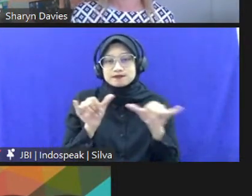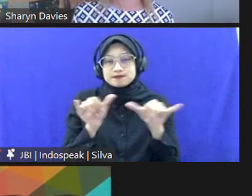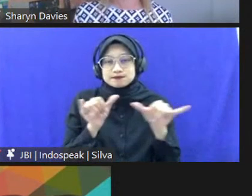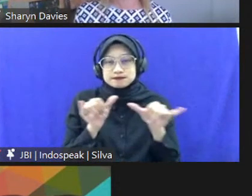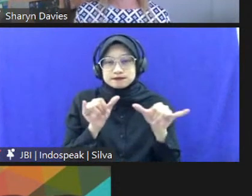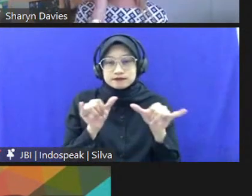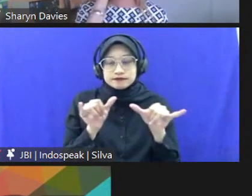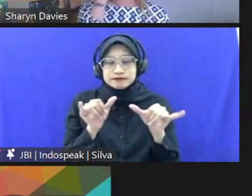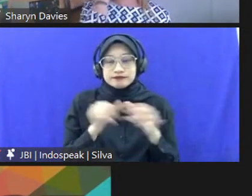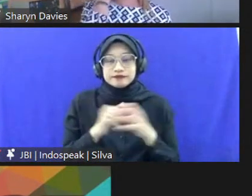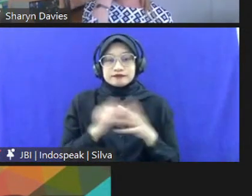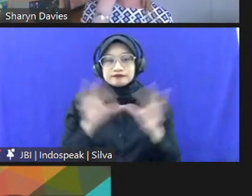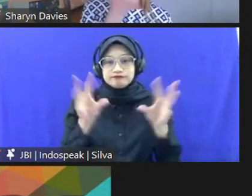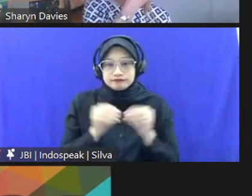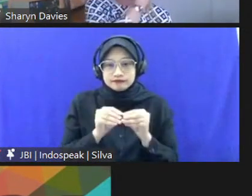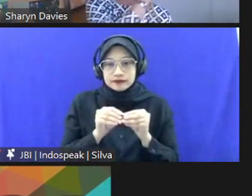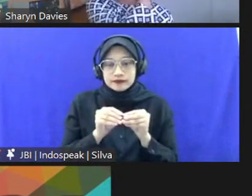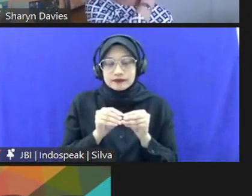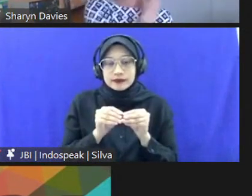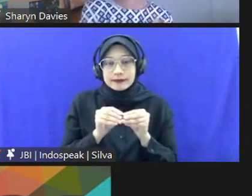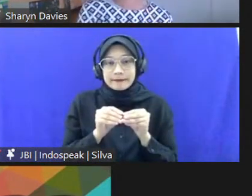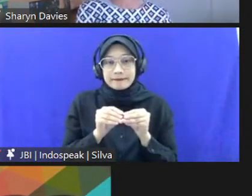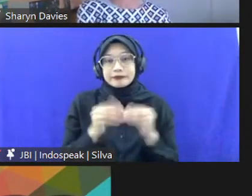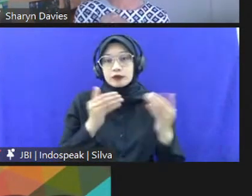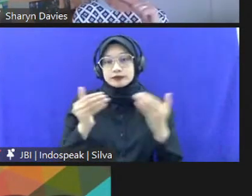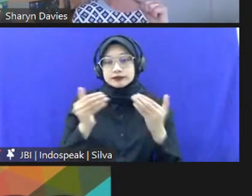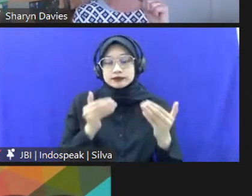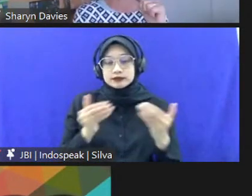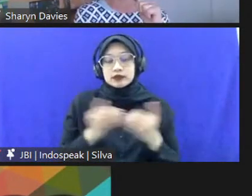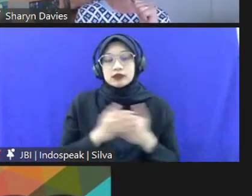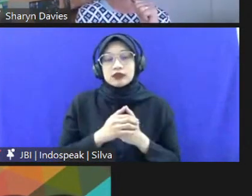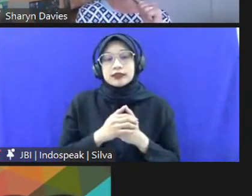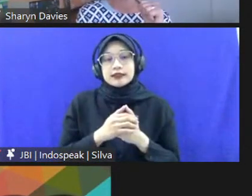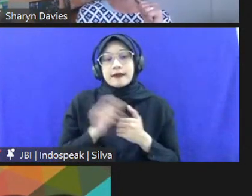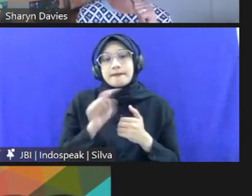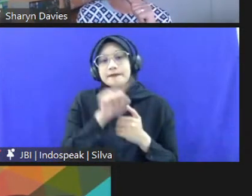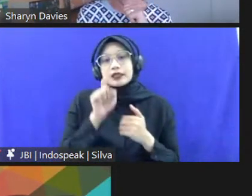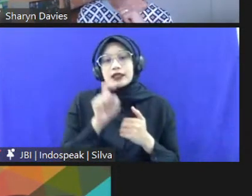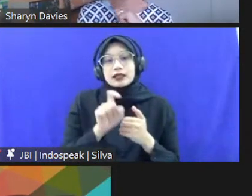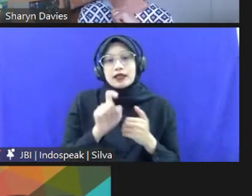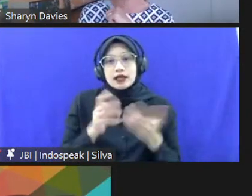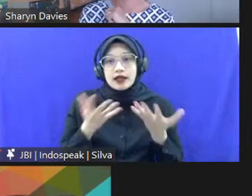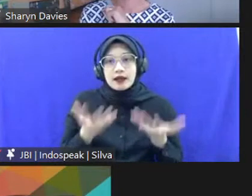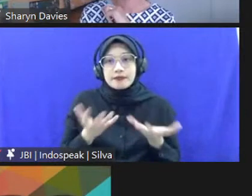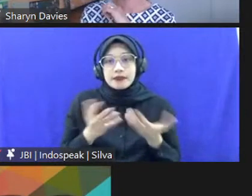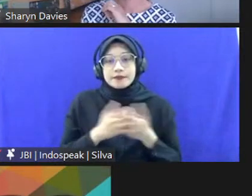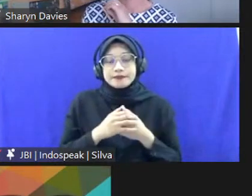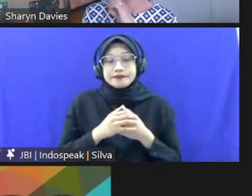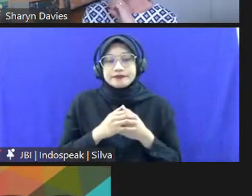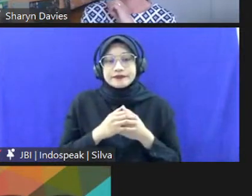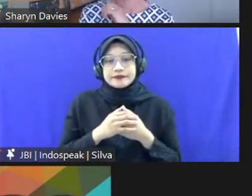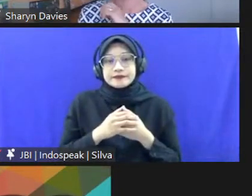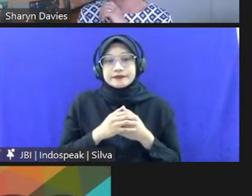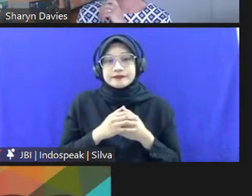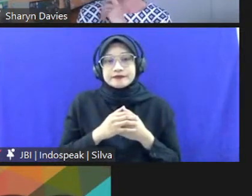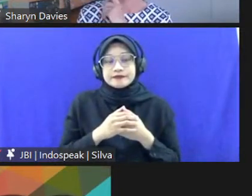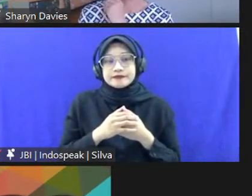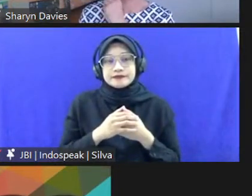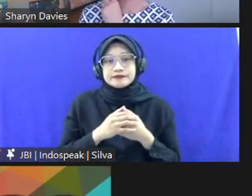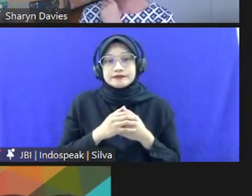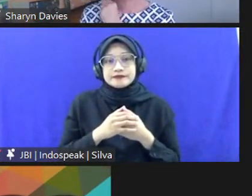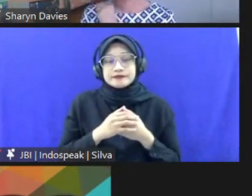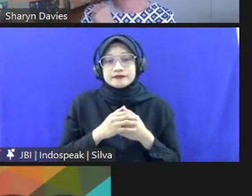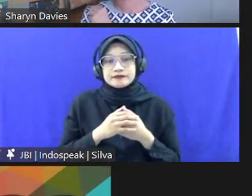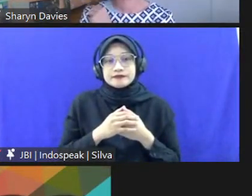conclusion we can draw from that comparison. So I guess my question would be, what do you see as the structural or